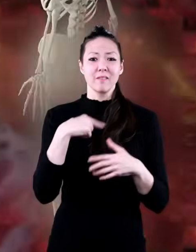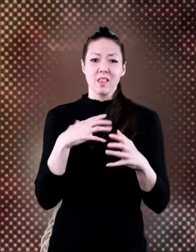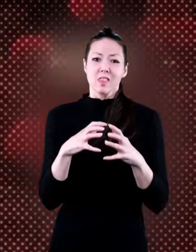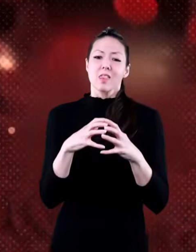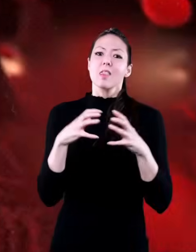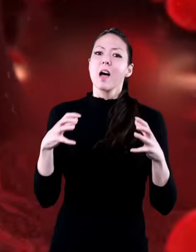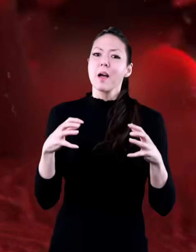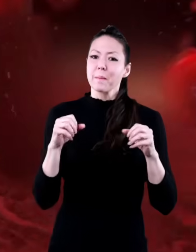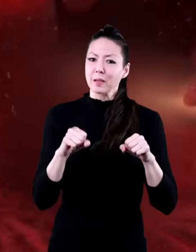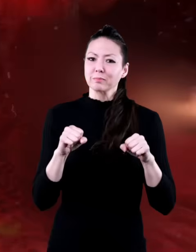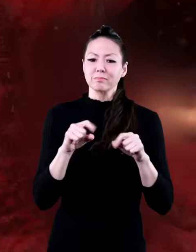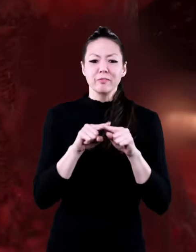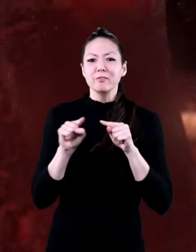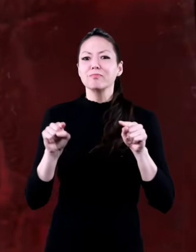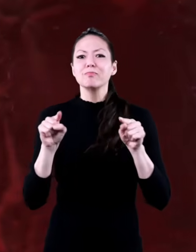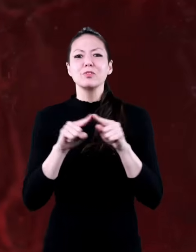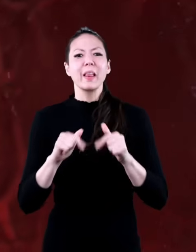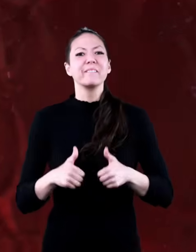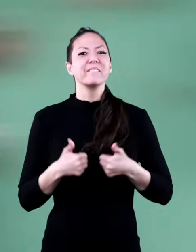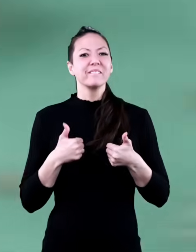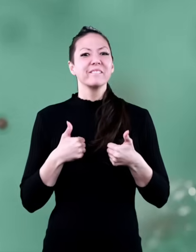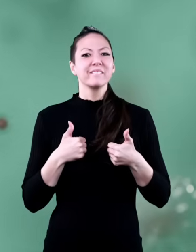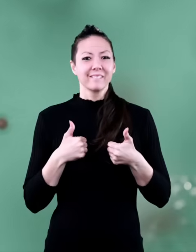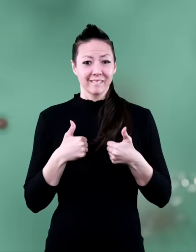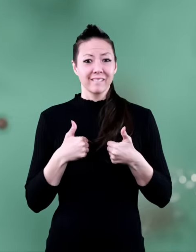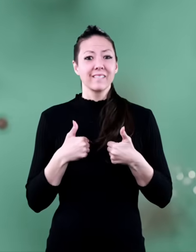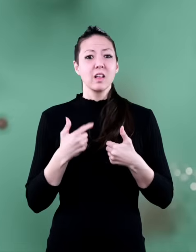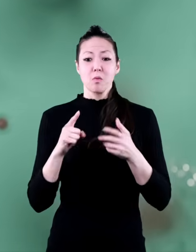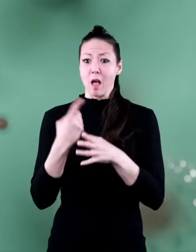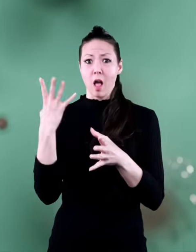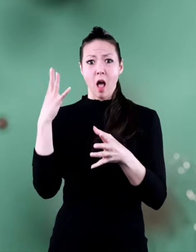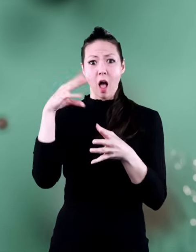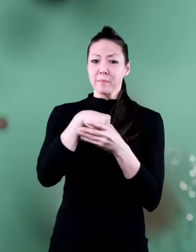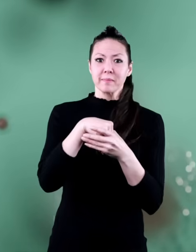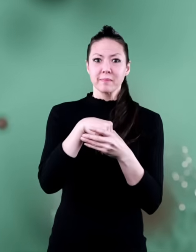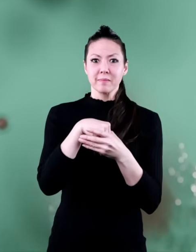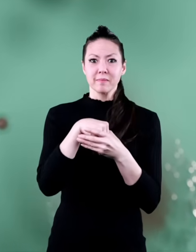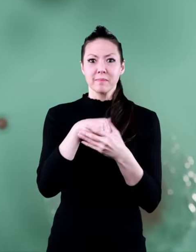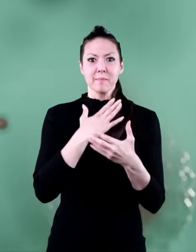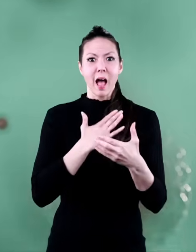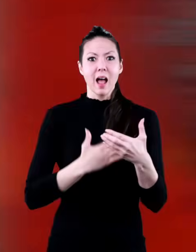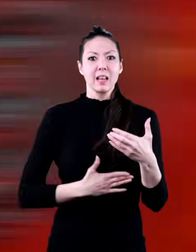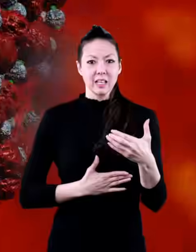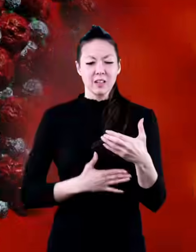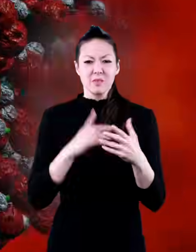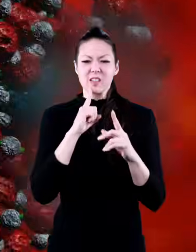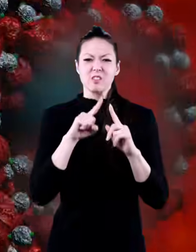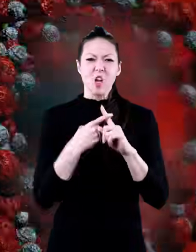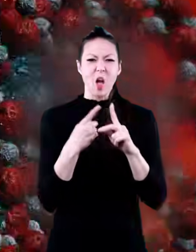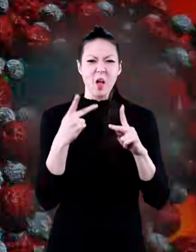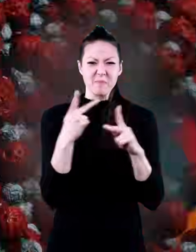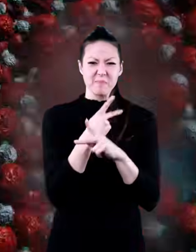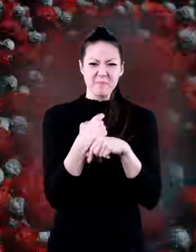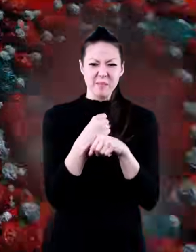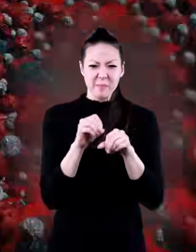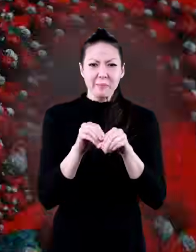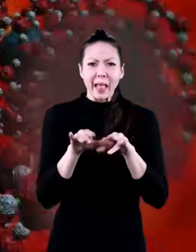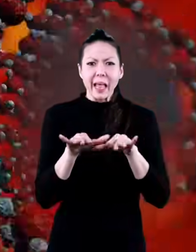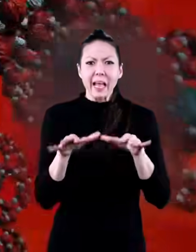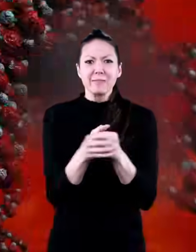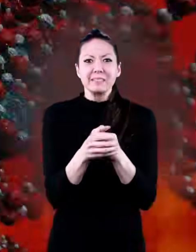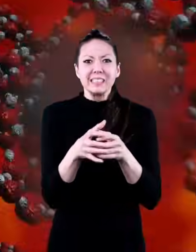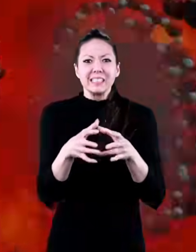lots of possible places to live once they get inside a cell they begin to multiply when the cell